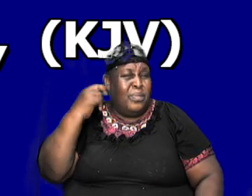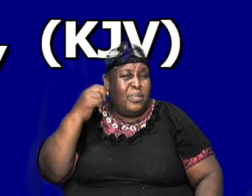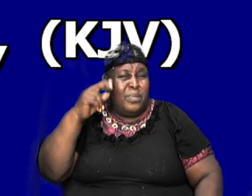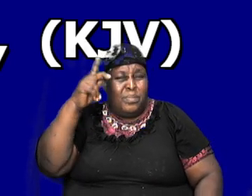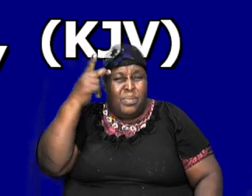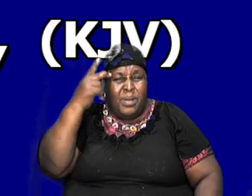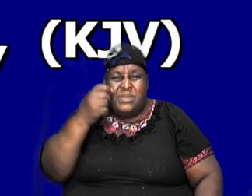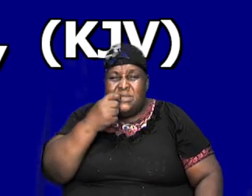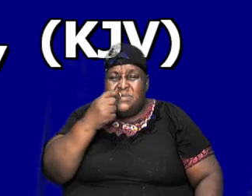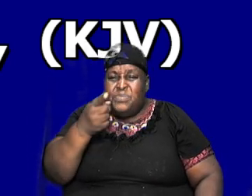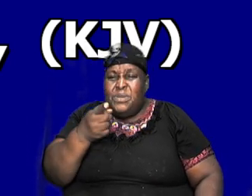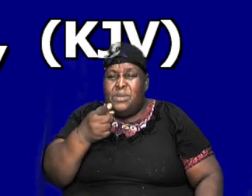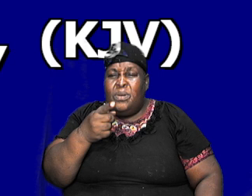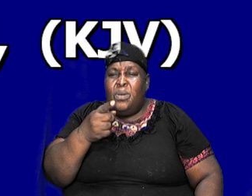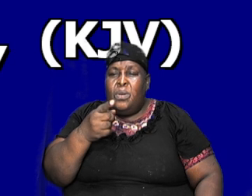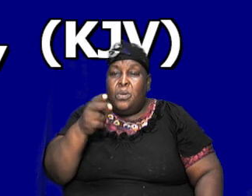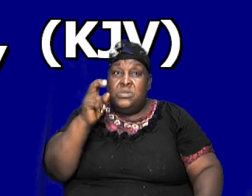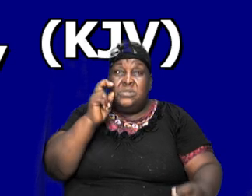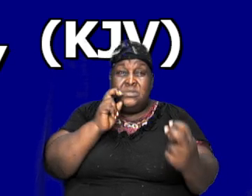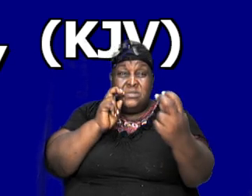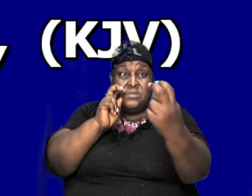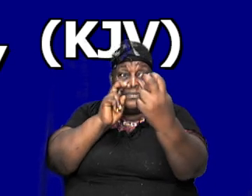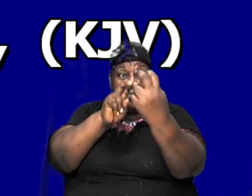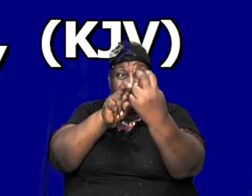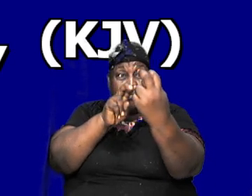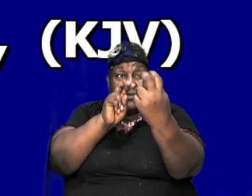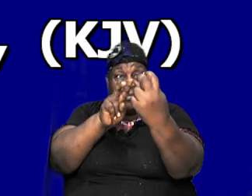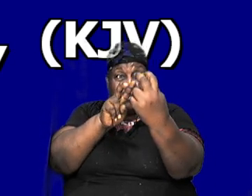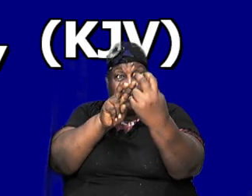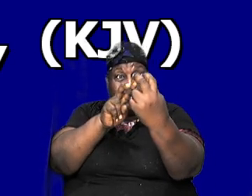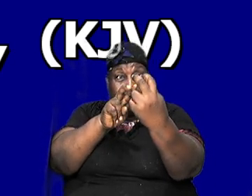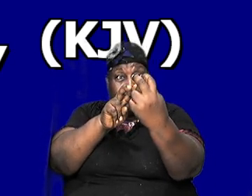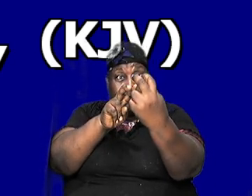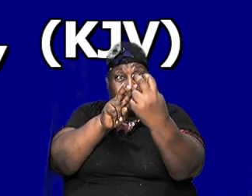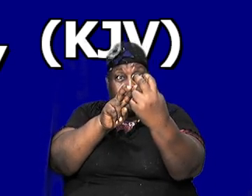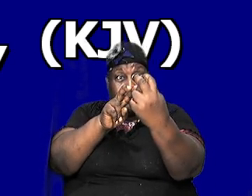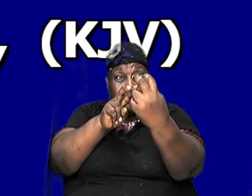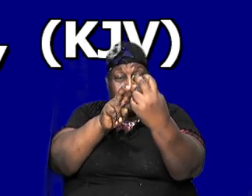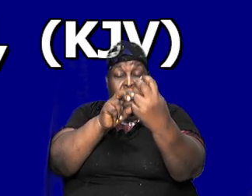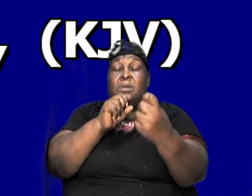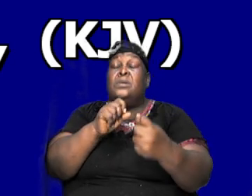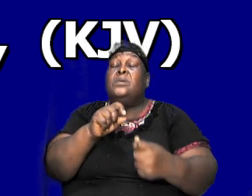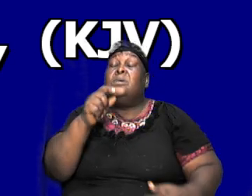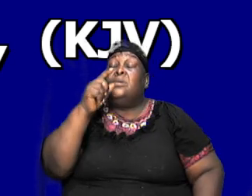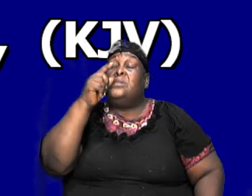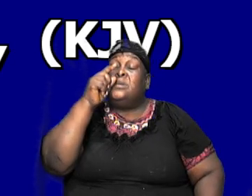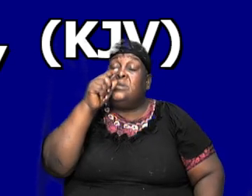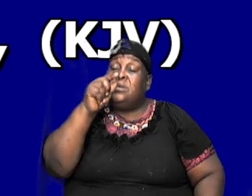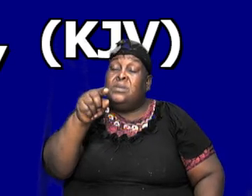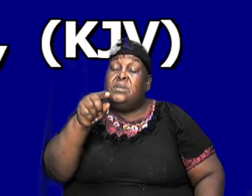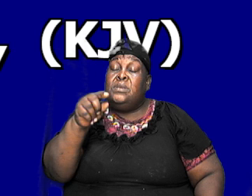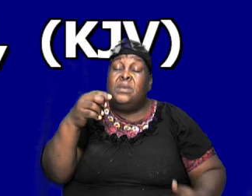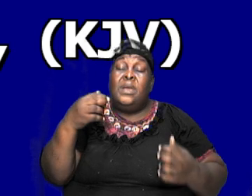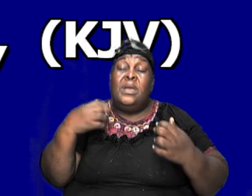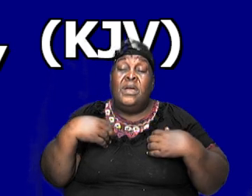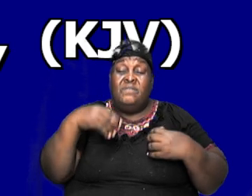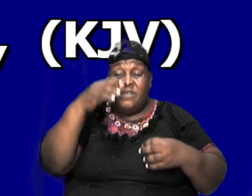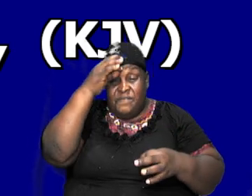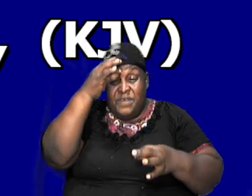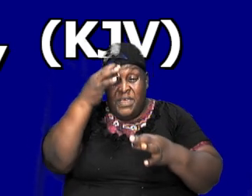speak, who steadfastly beholding him and perceived that he had the faith to be healed. So